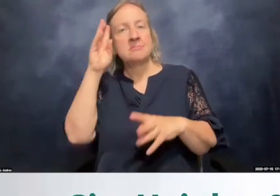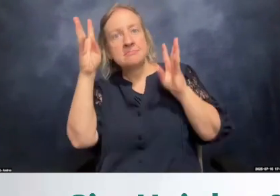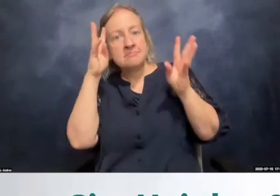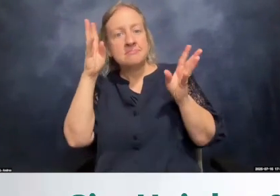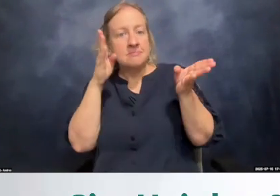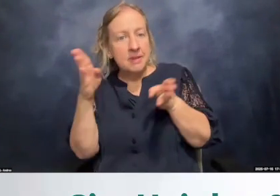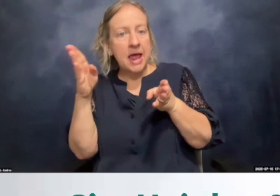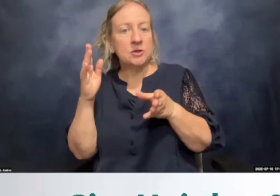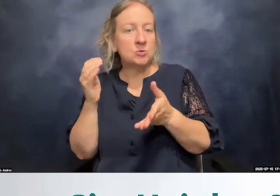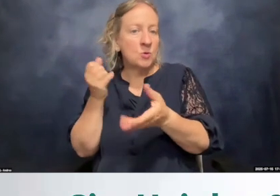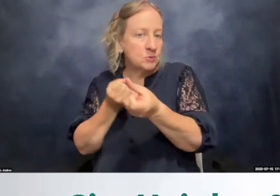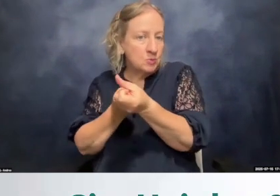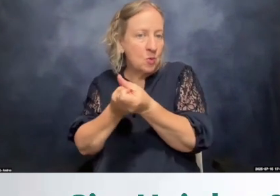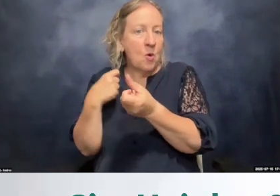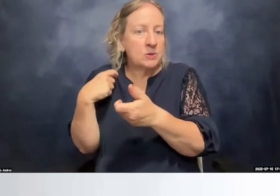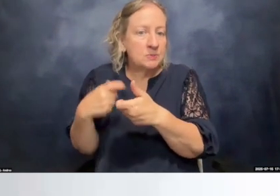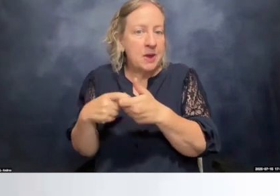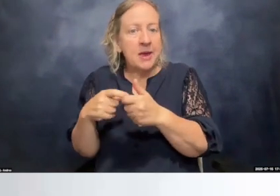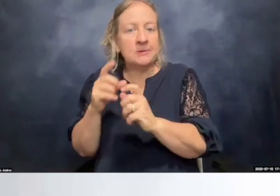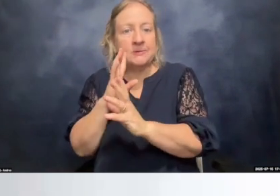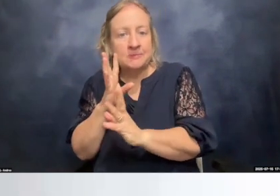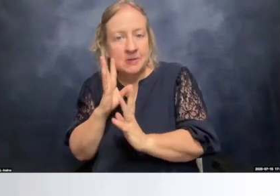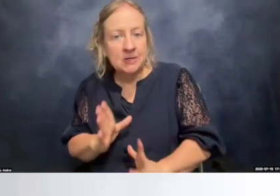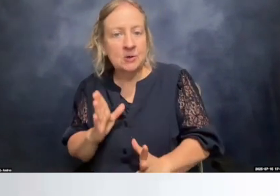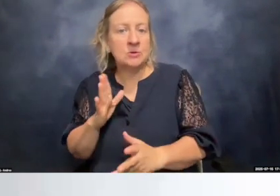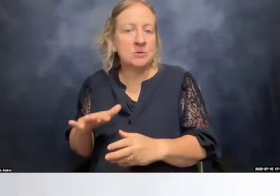households. Next slide, please.